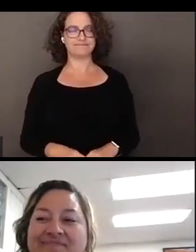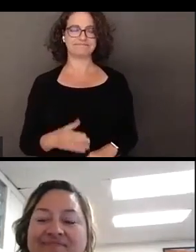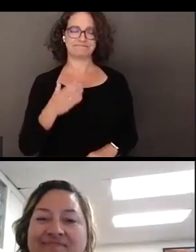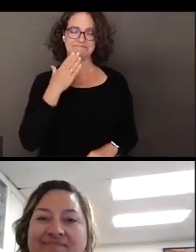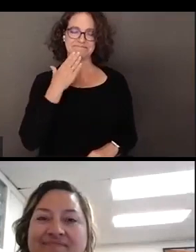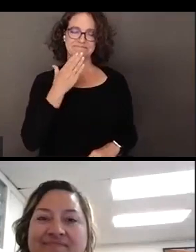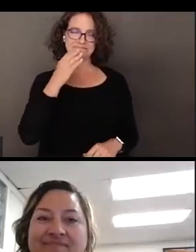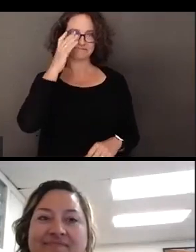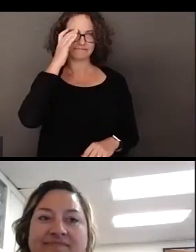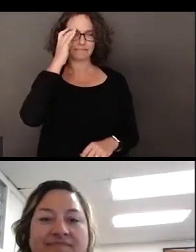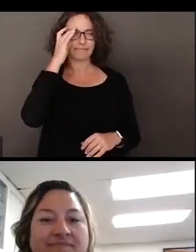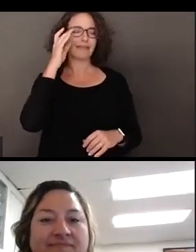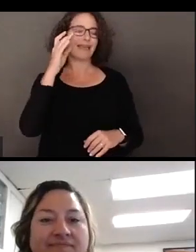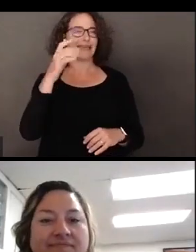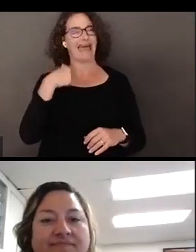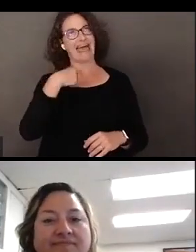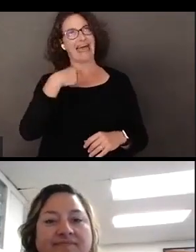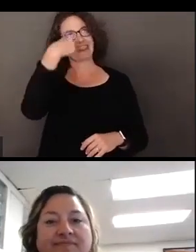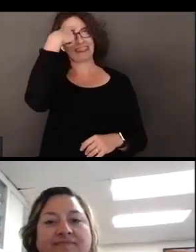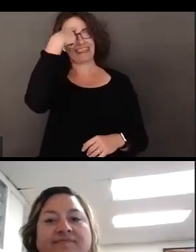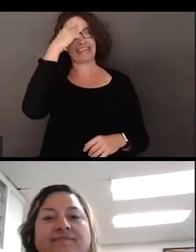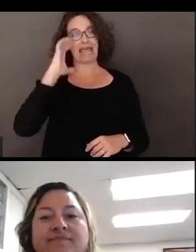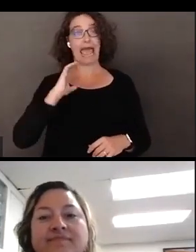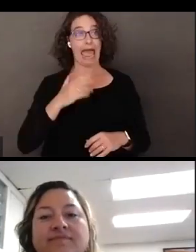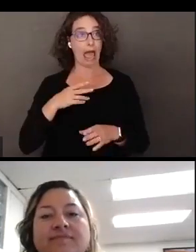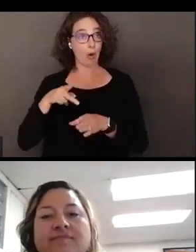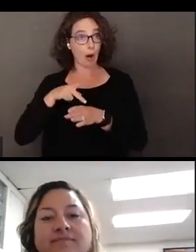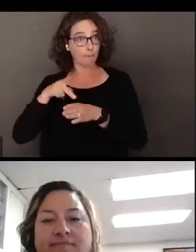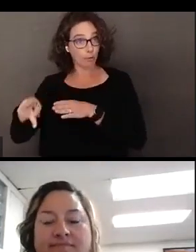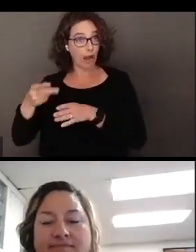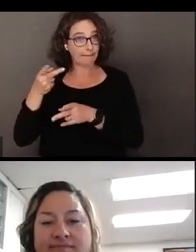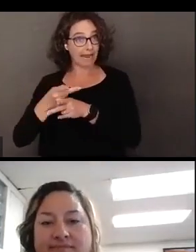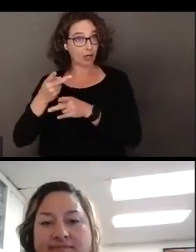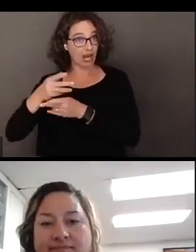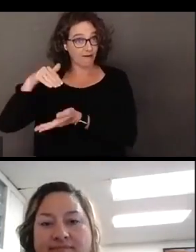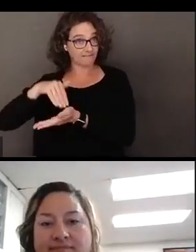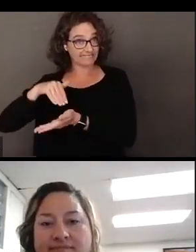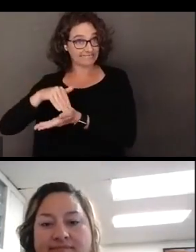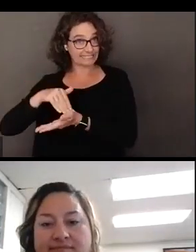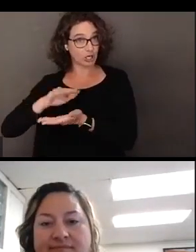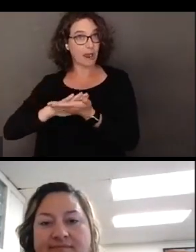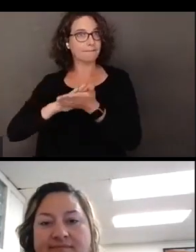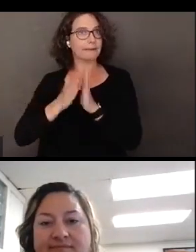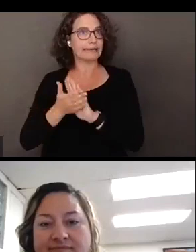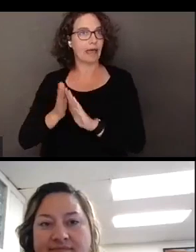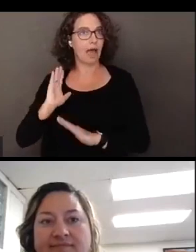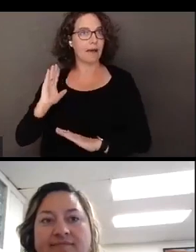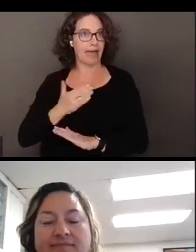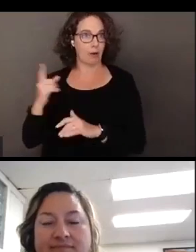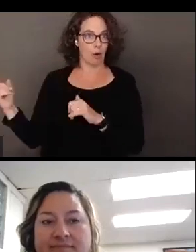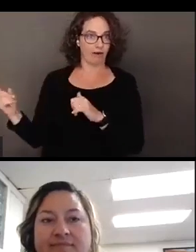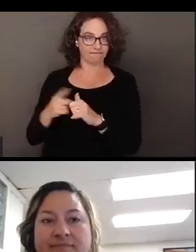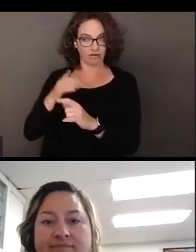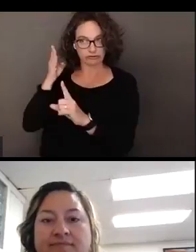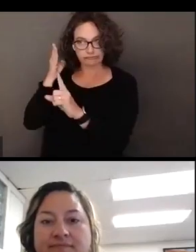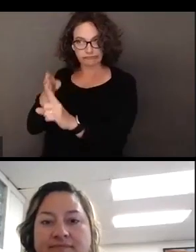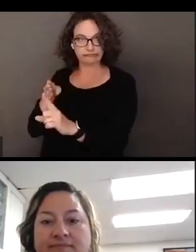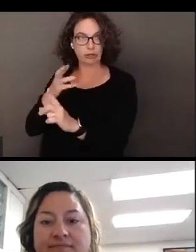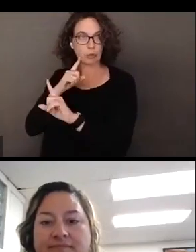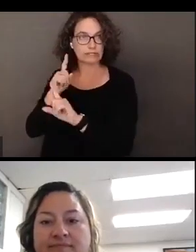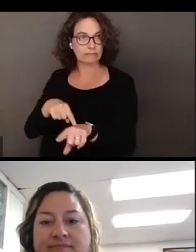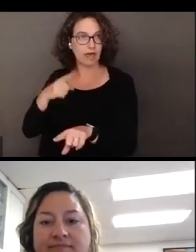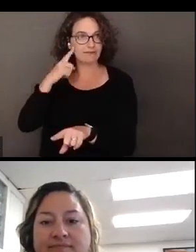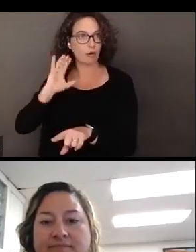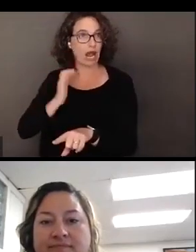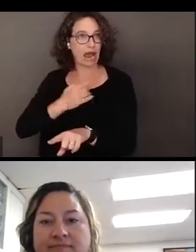makes me think of the fact that our primary care physicians often become our first line of response to mental health issues. And, you